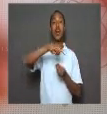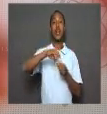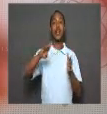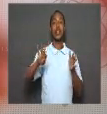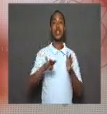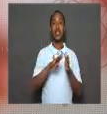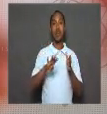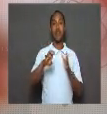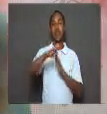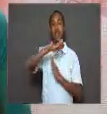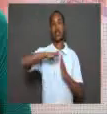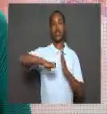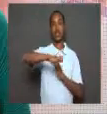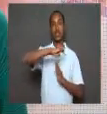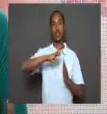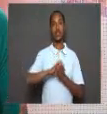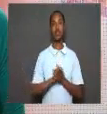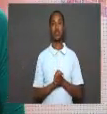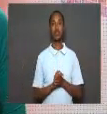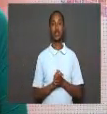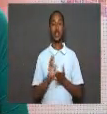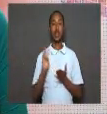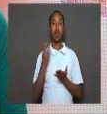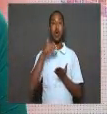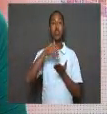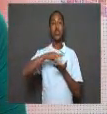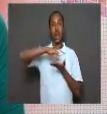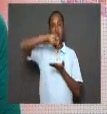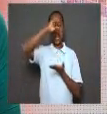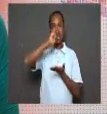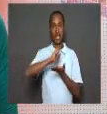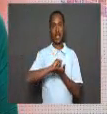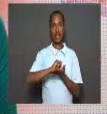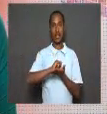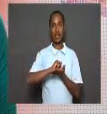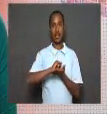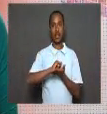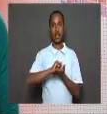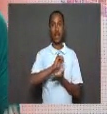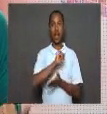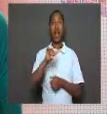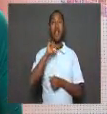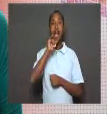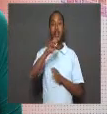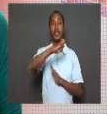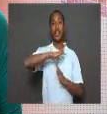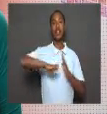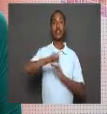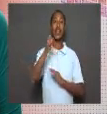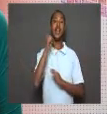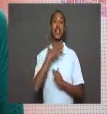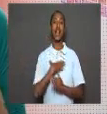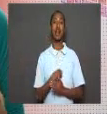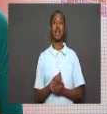of electrons. We also learned that, unlike the electrons in other